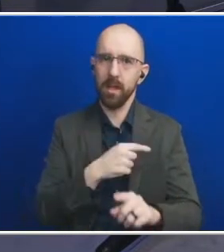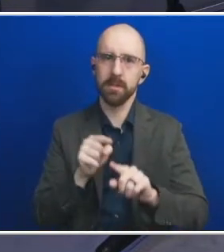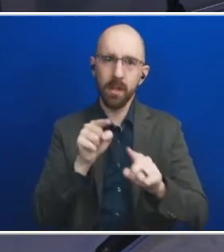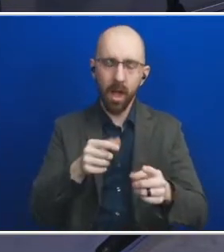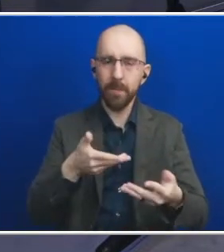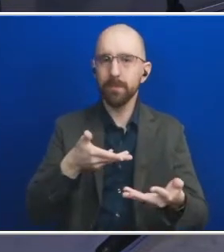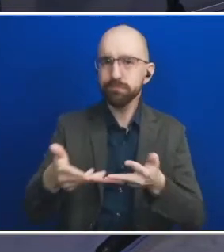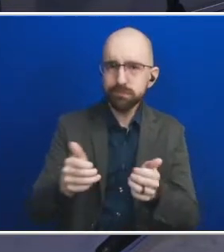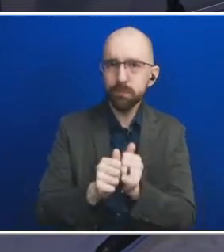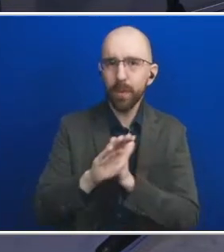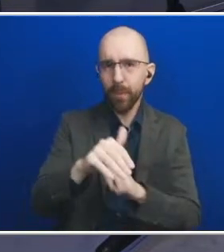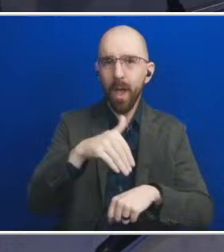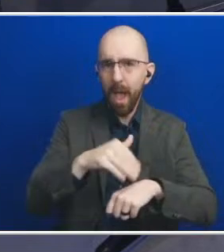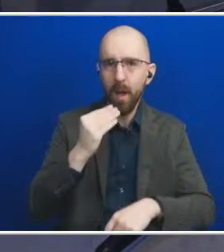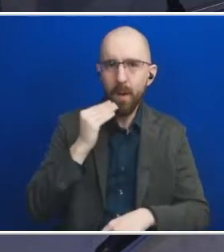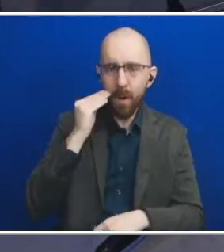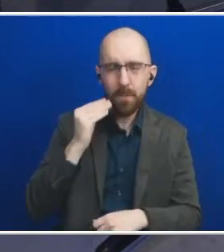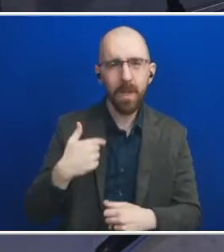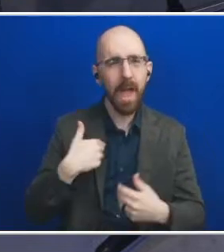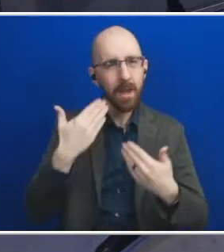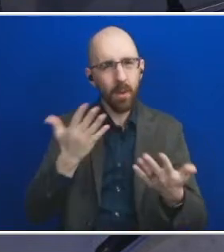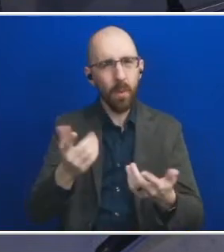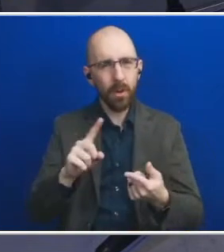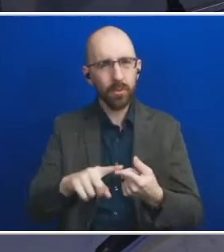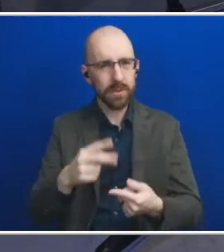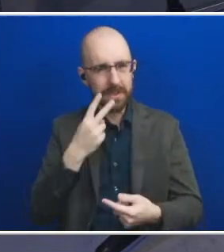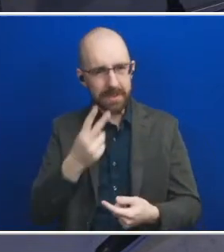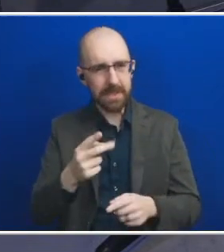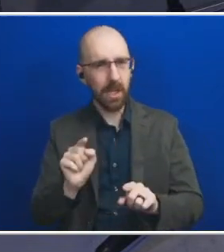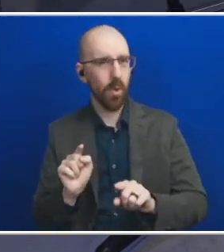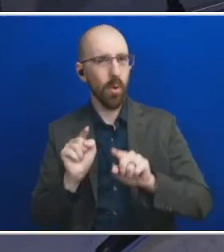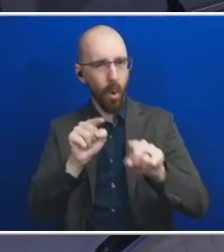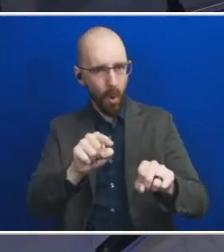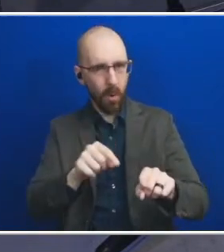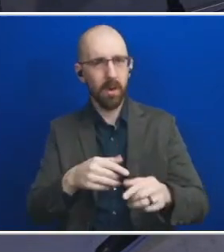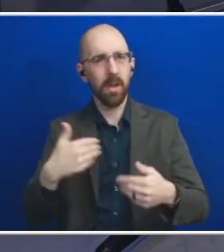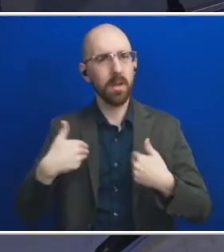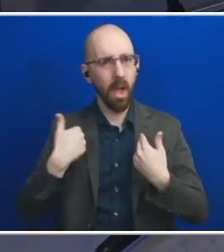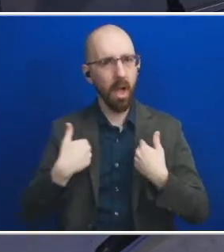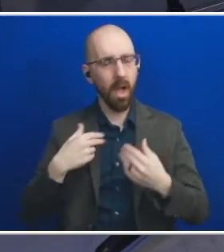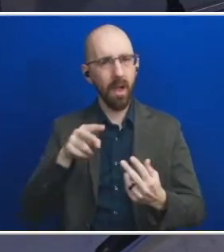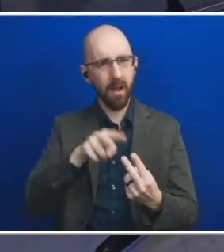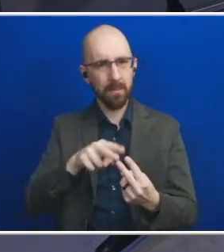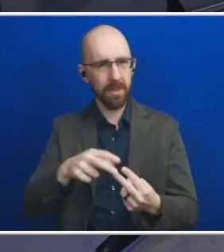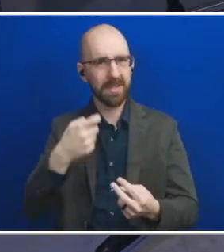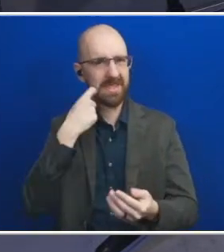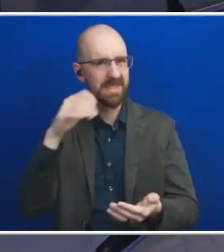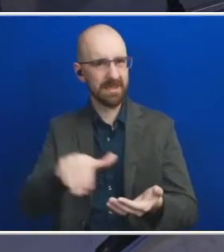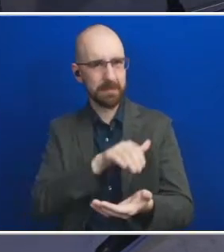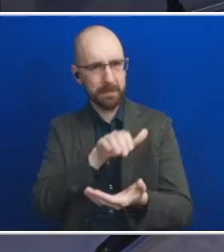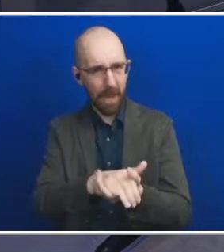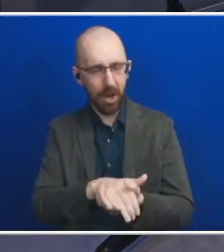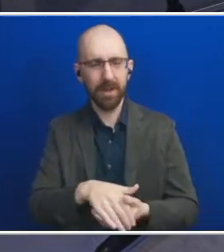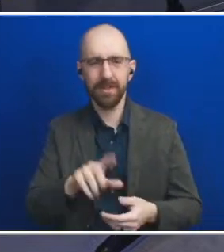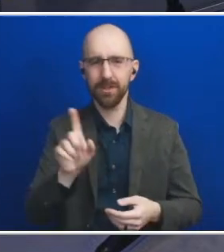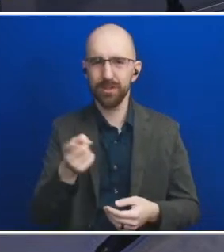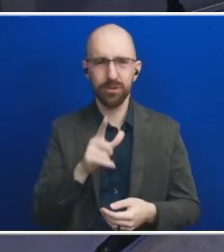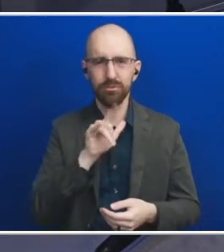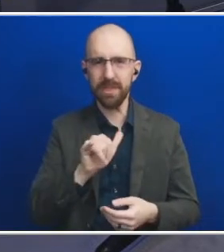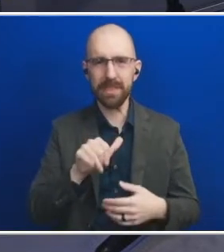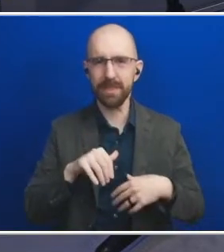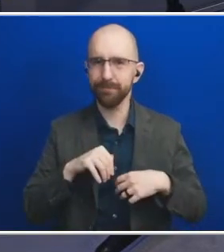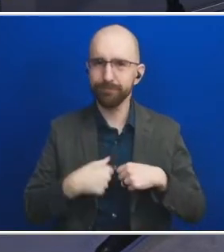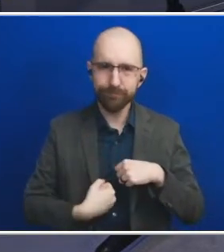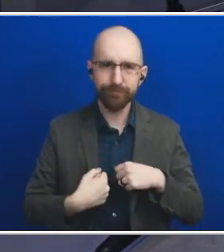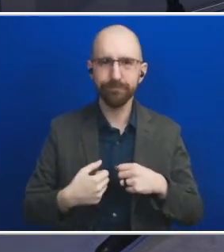I didn't know what to make of going out to someone's home. Here's a young couple, they're newly married, and just really devastating diagnosis.